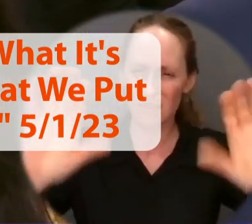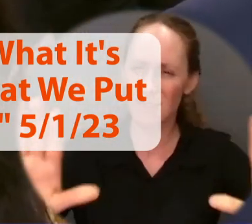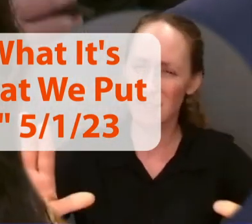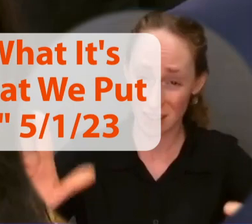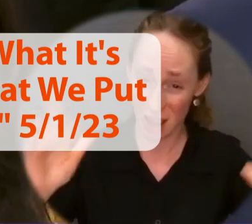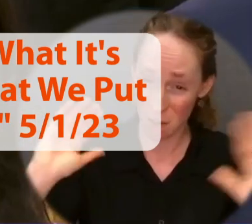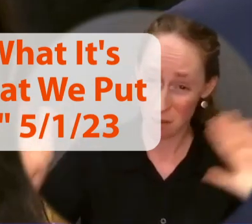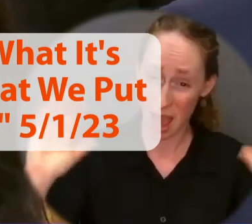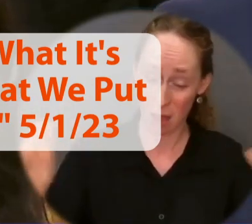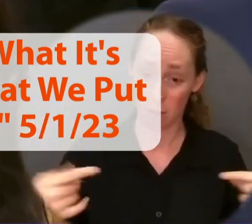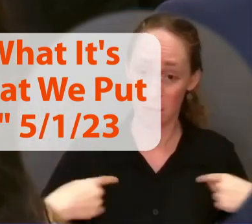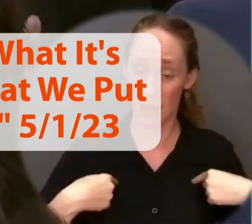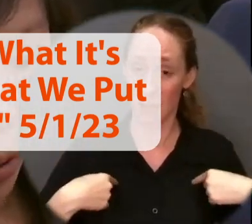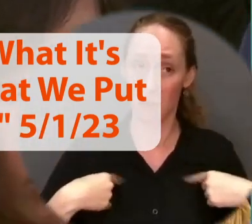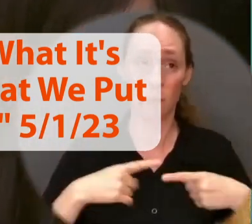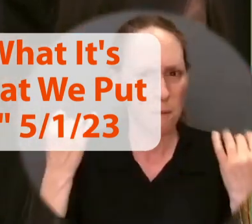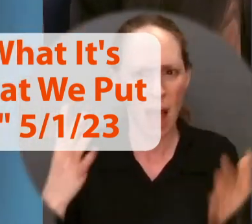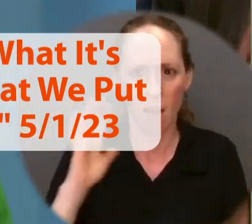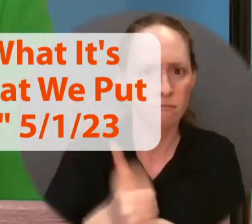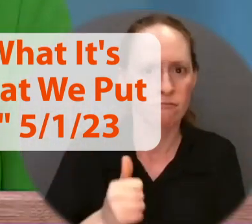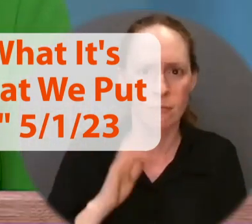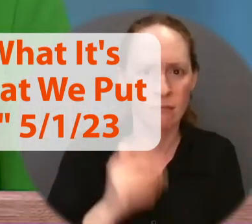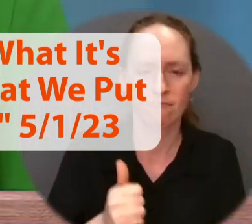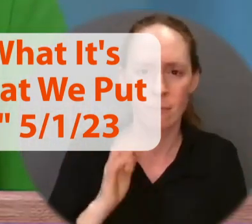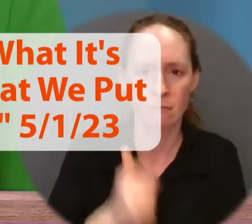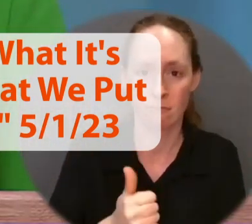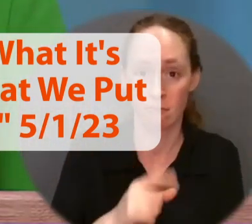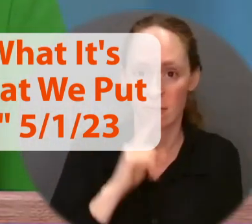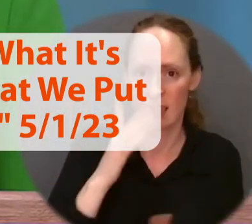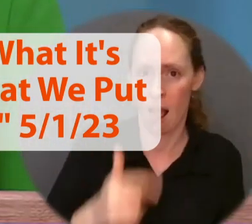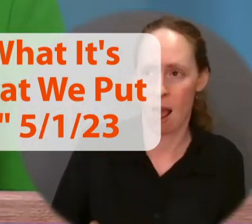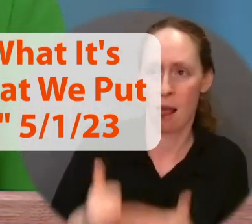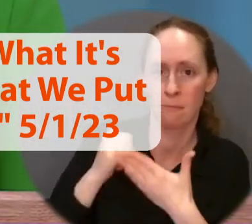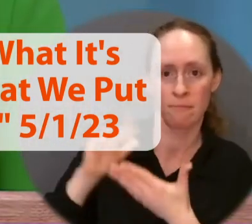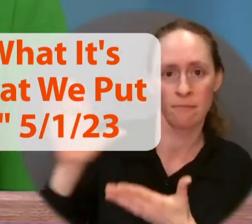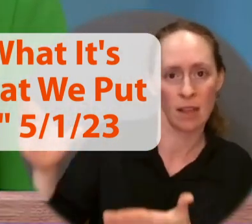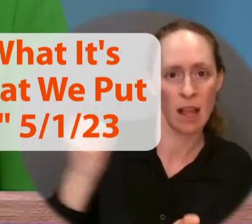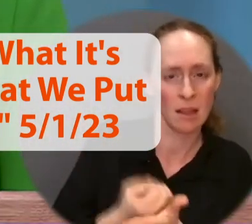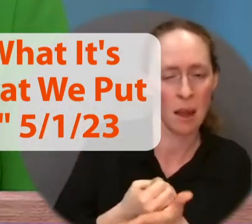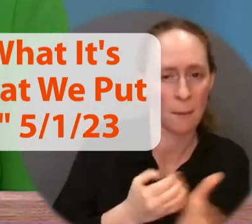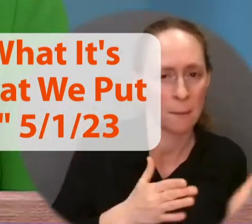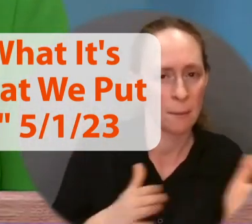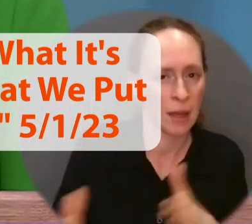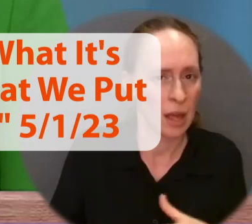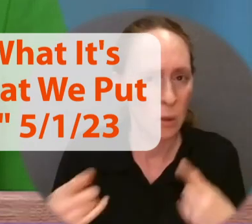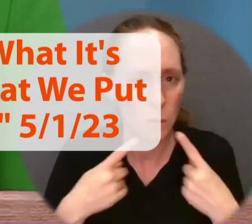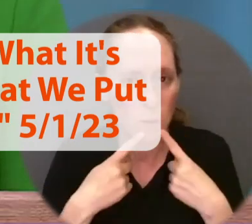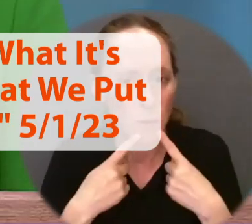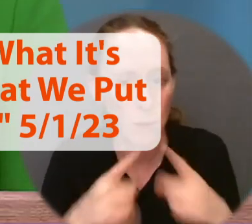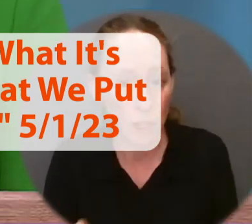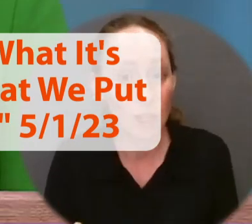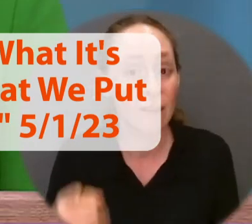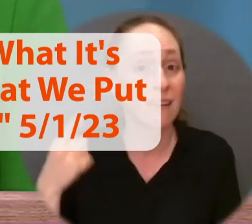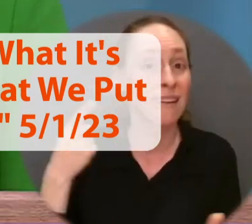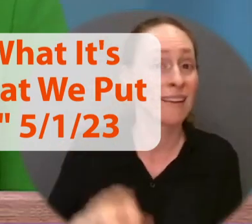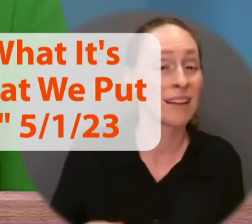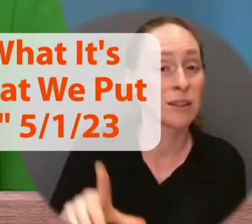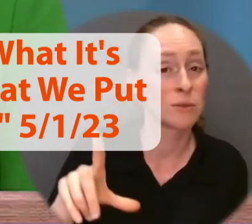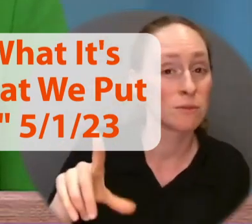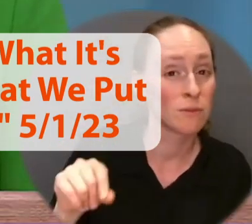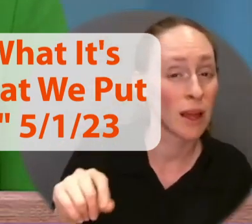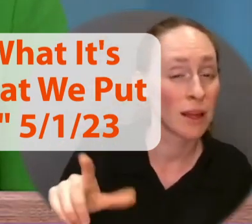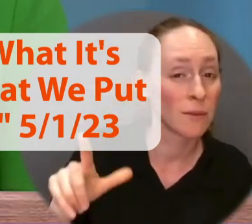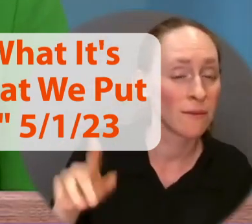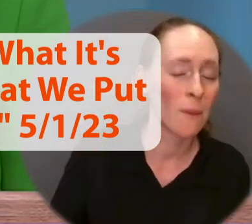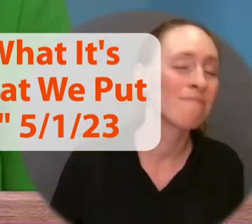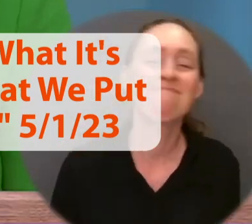not just one alternative, but yet another alternative? Not going to speak to specifically to 2024, but this is a president who understands